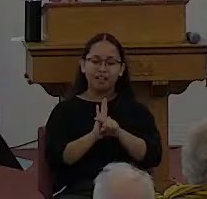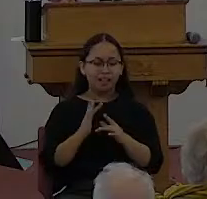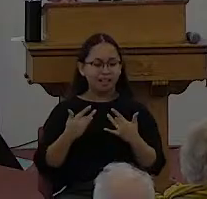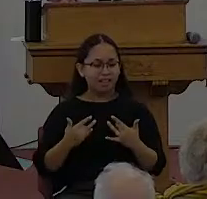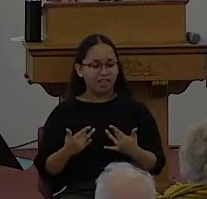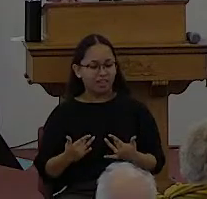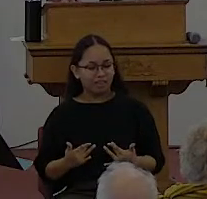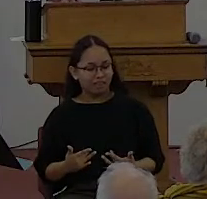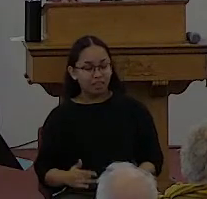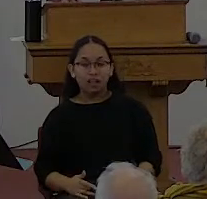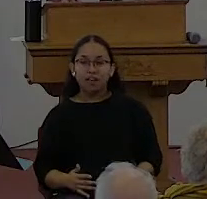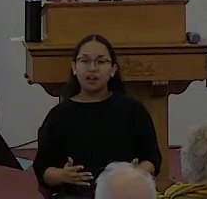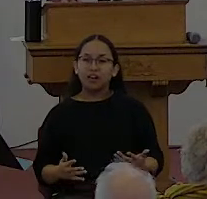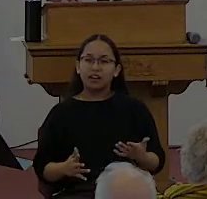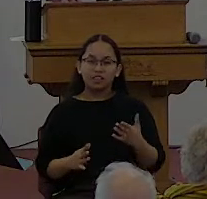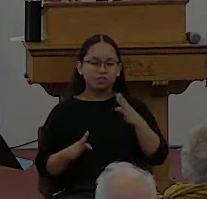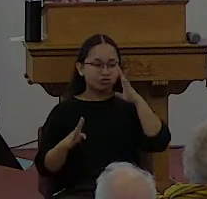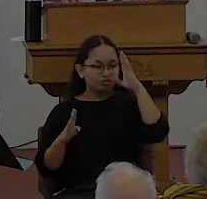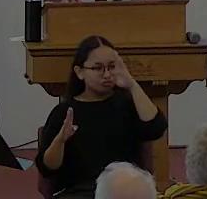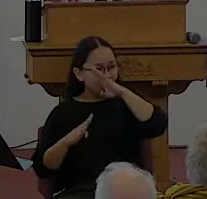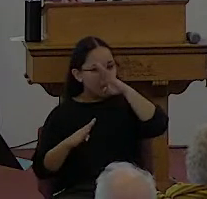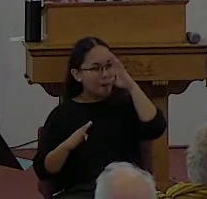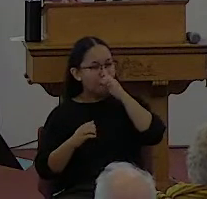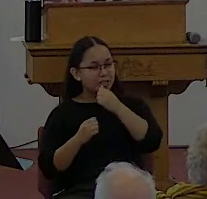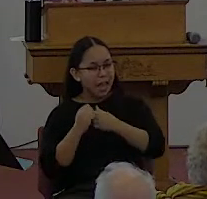Trouble is in the land.